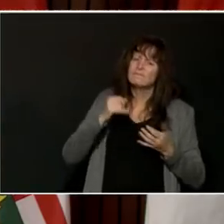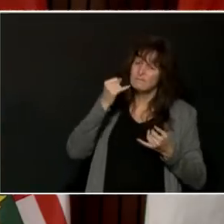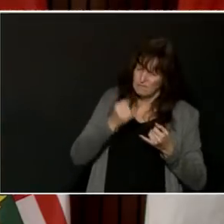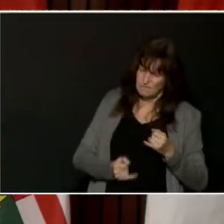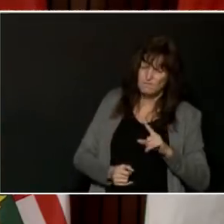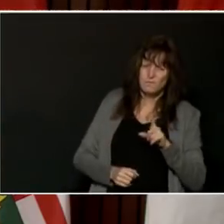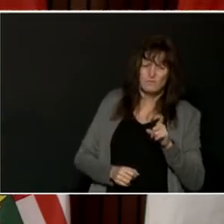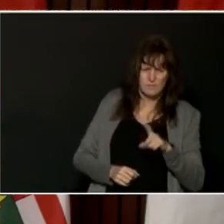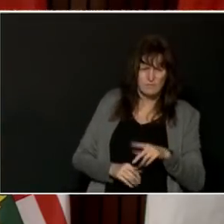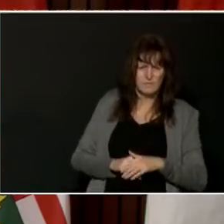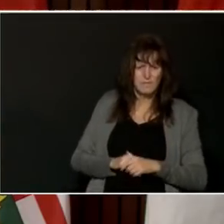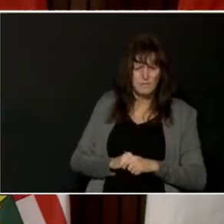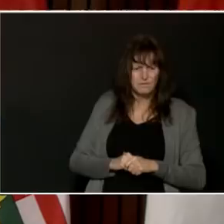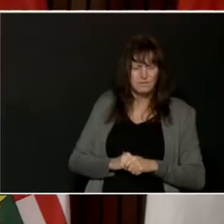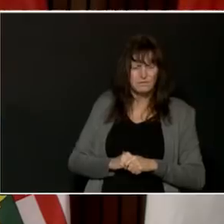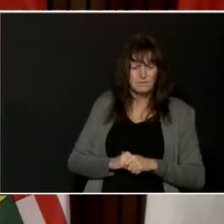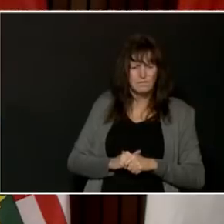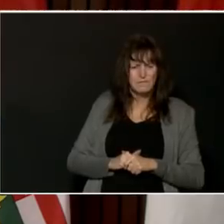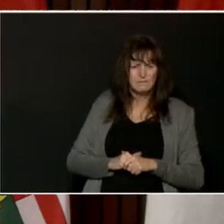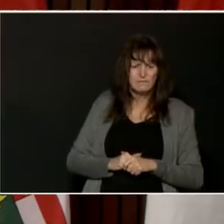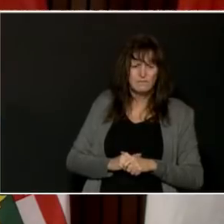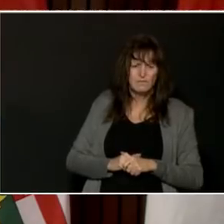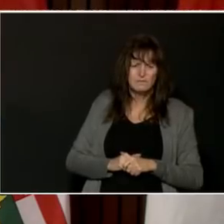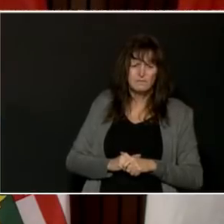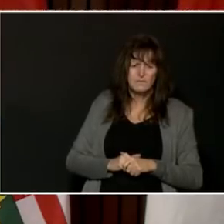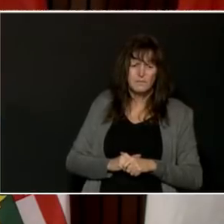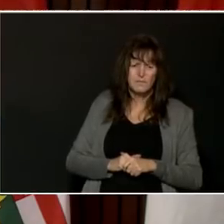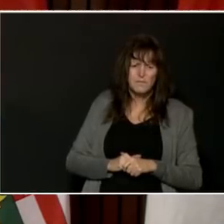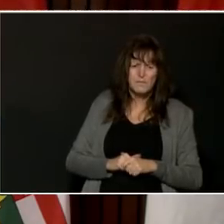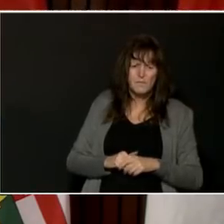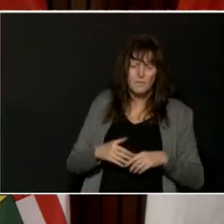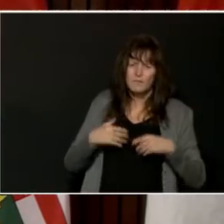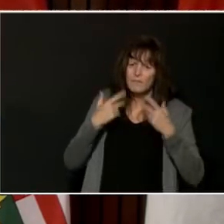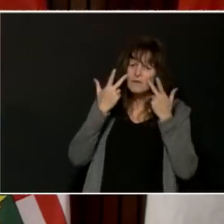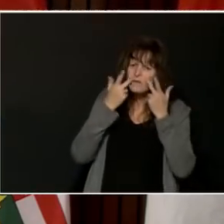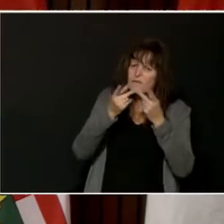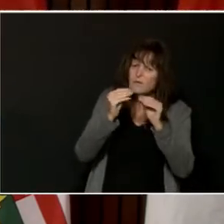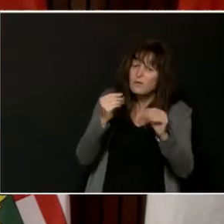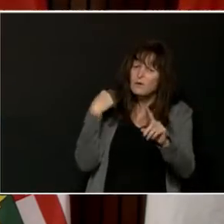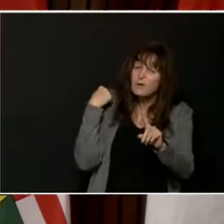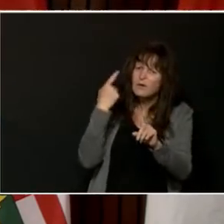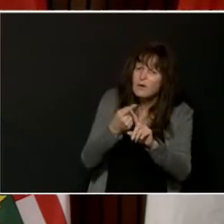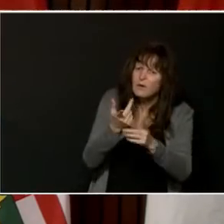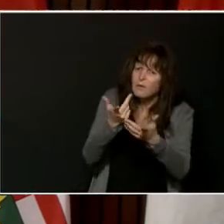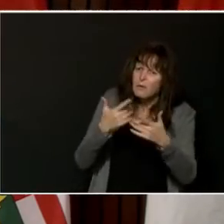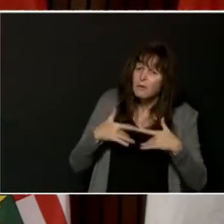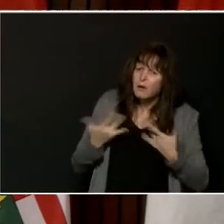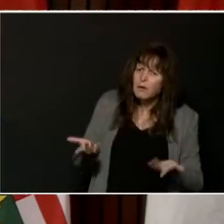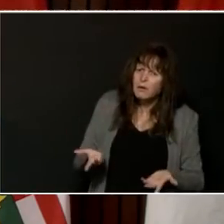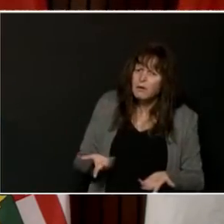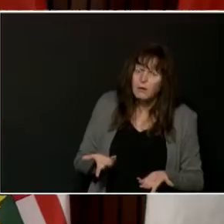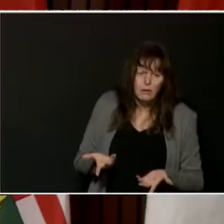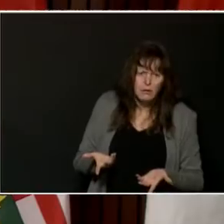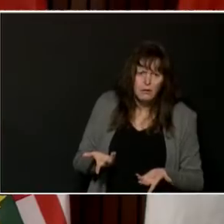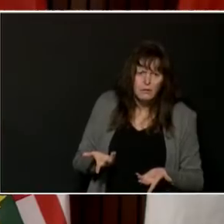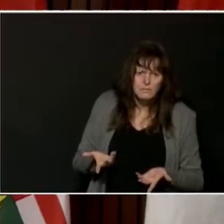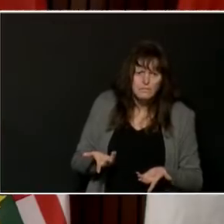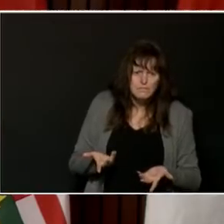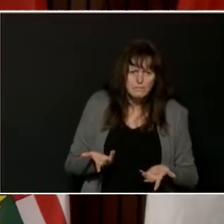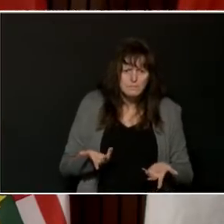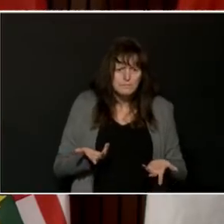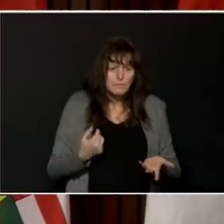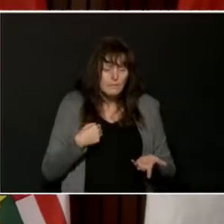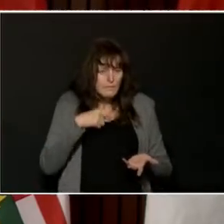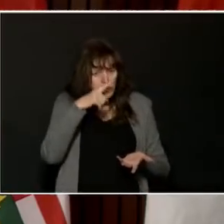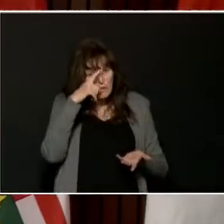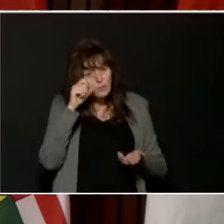Yeah, thank you. We haven't seen you for a while. What happened there? Well, there wasn't much to discuss during the summer. As we've come back to